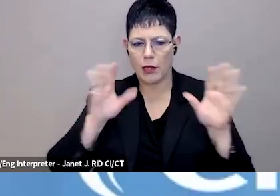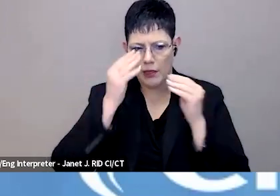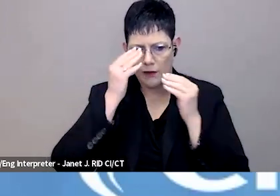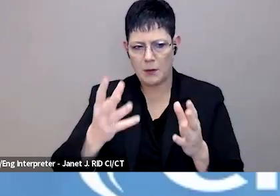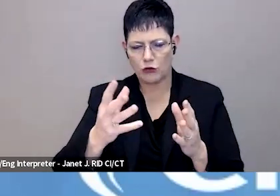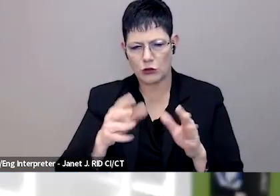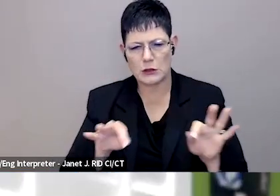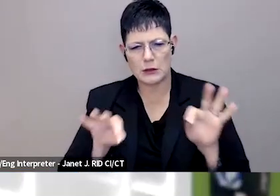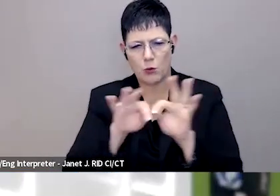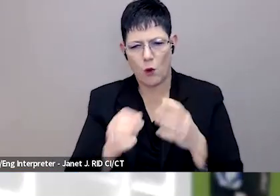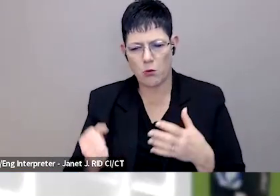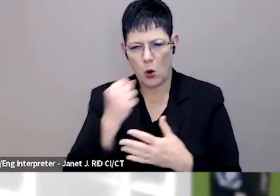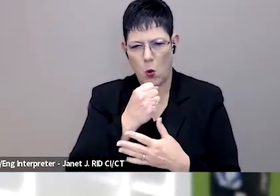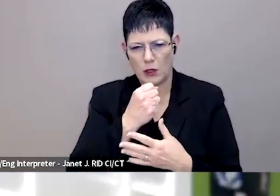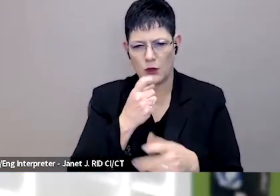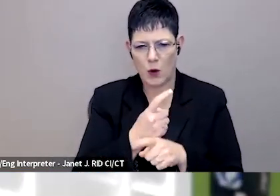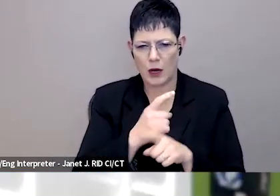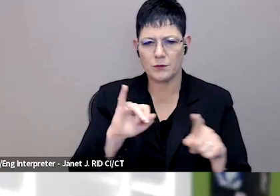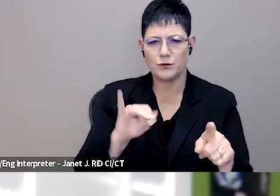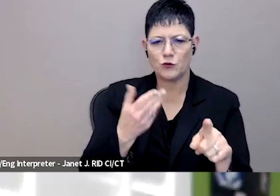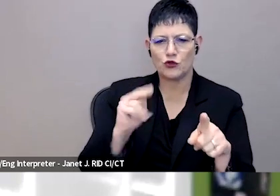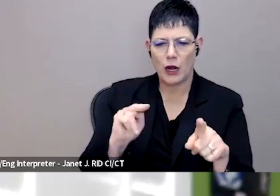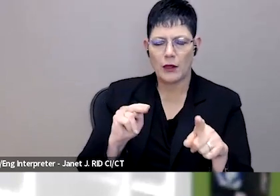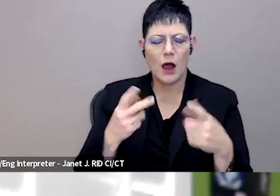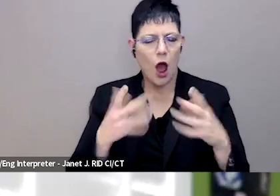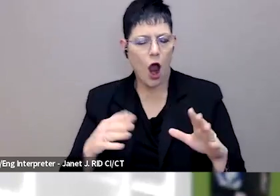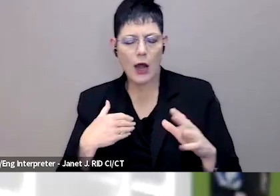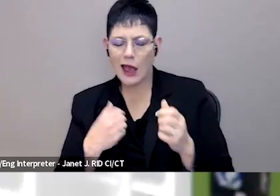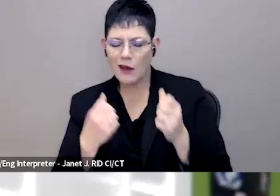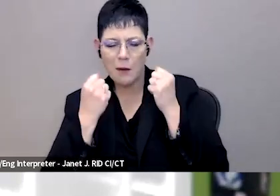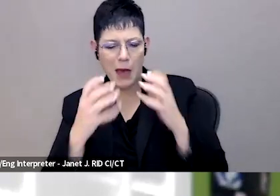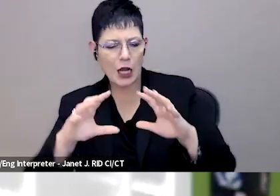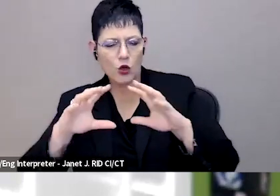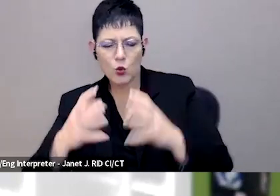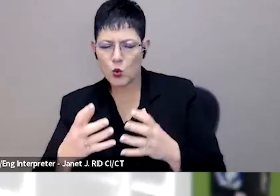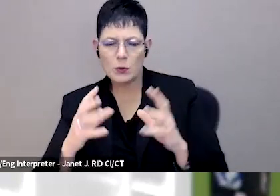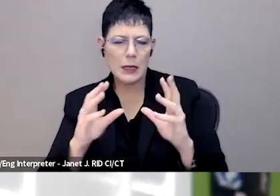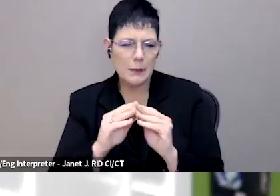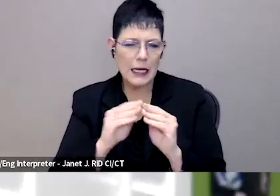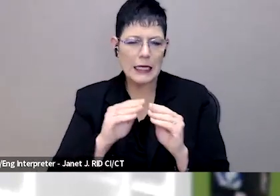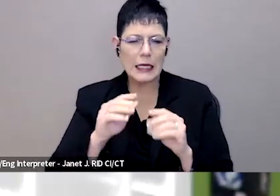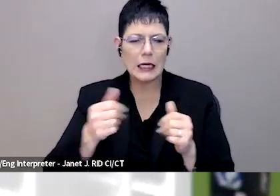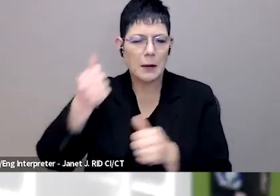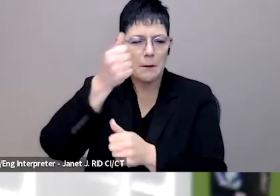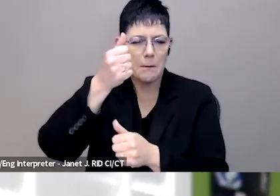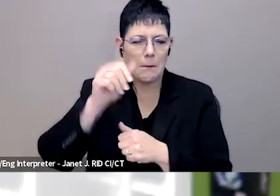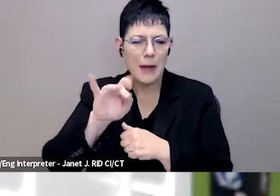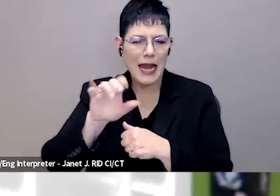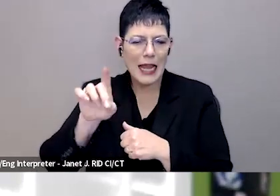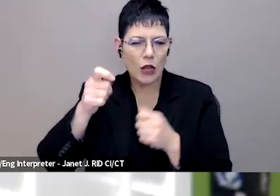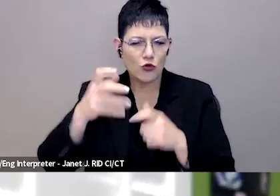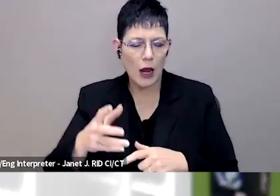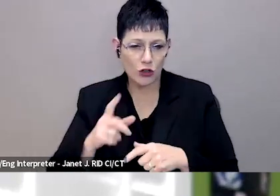key. I know that there are lots of Medicaid director kinds of groups and meetings and things. Do you know if this is